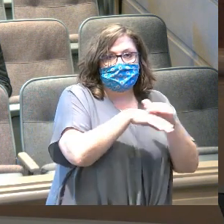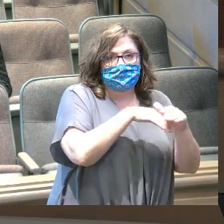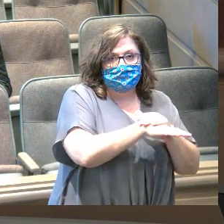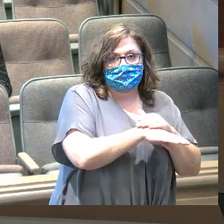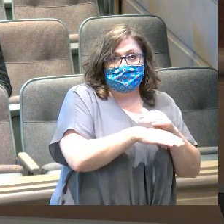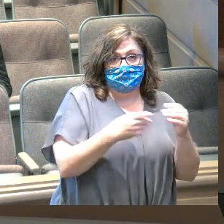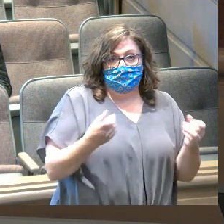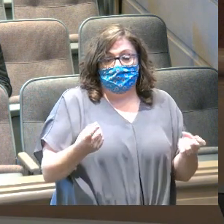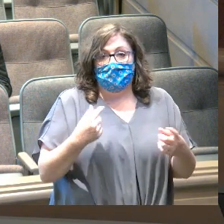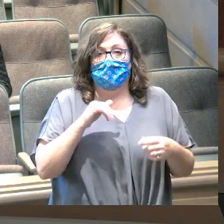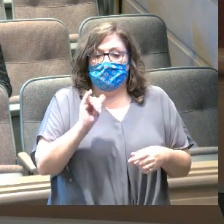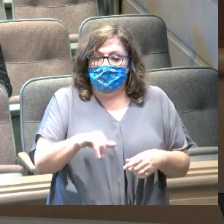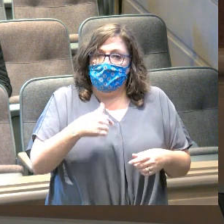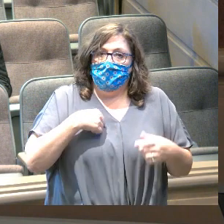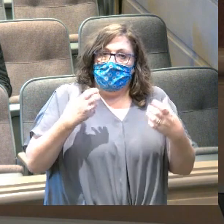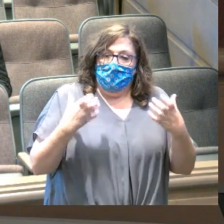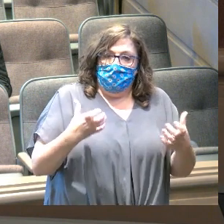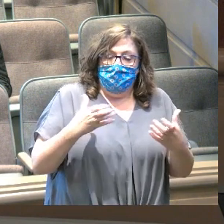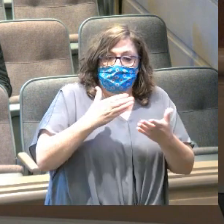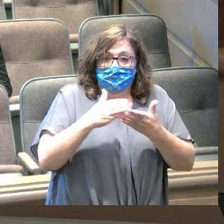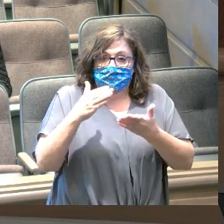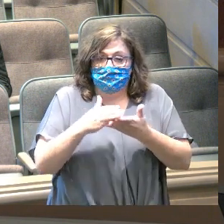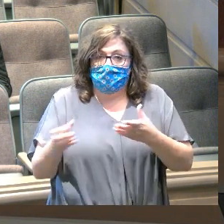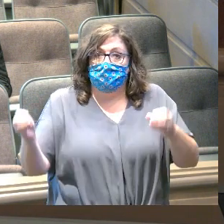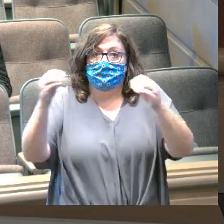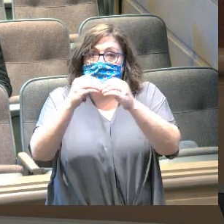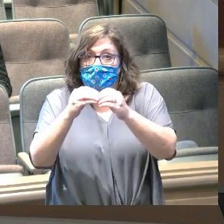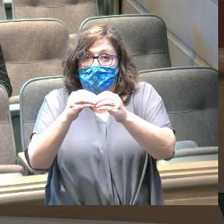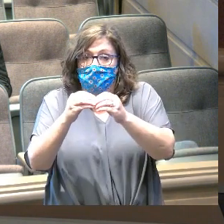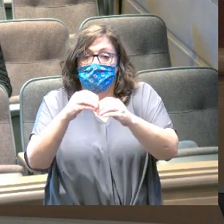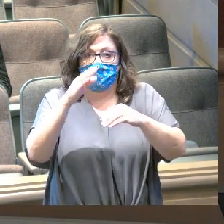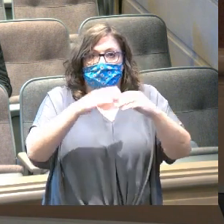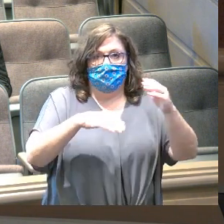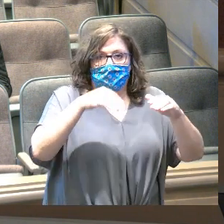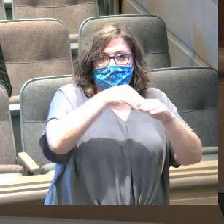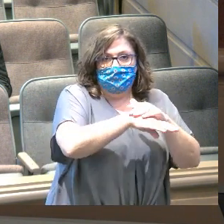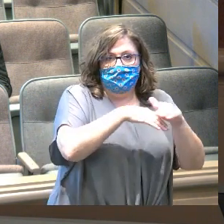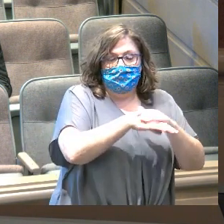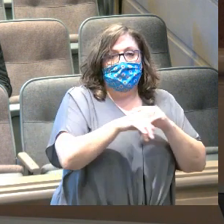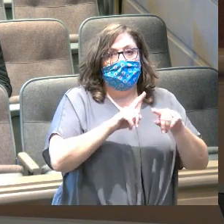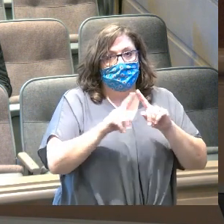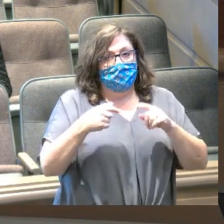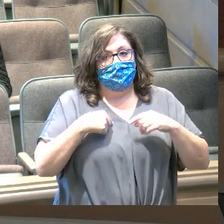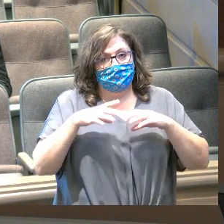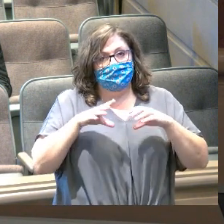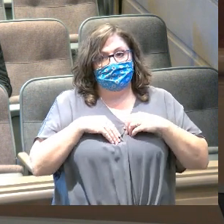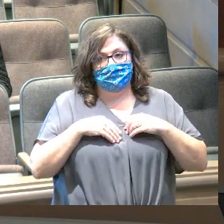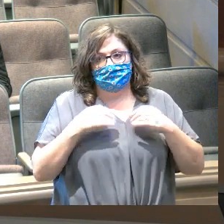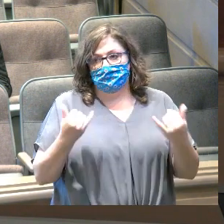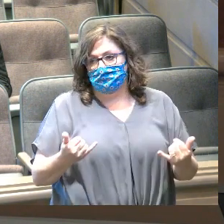be. We want to get it to where we're discharging more than we're admitting, but we'll take baby steps to get there.